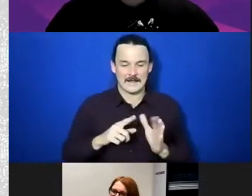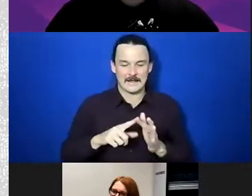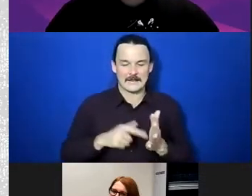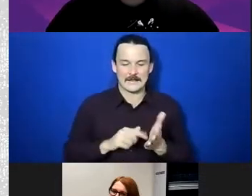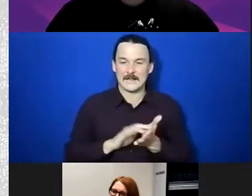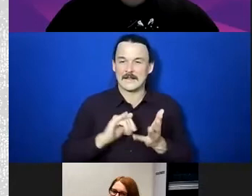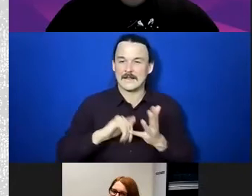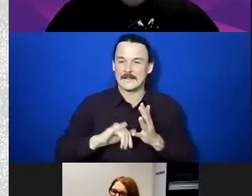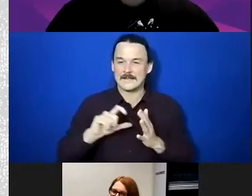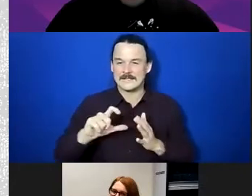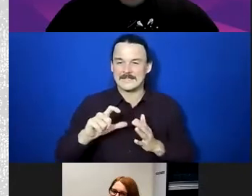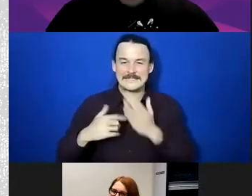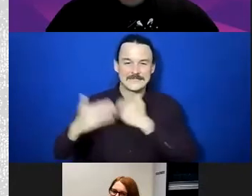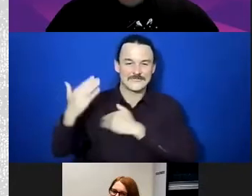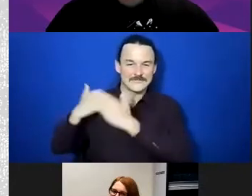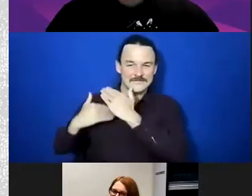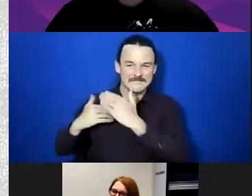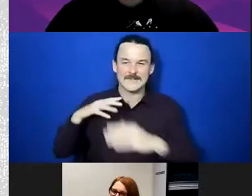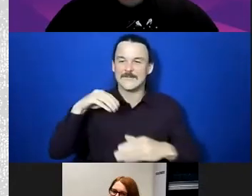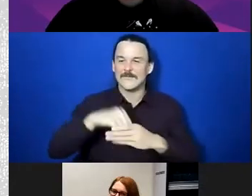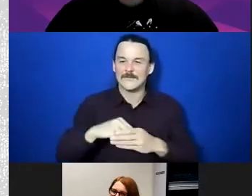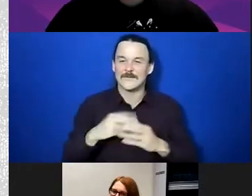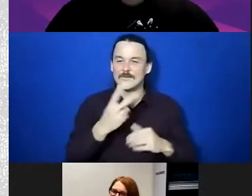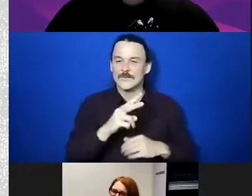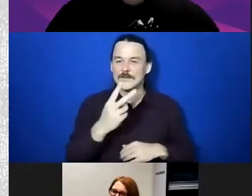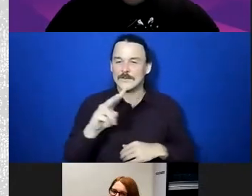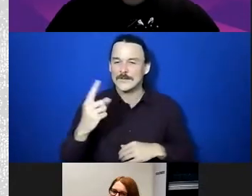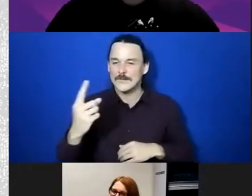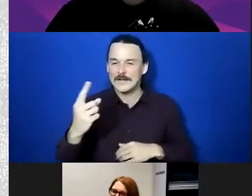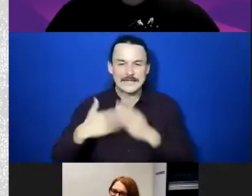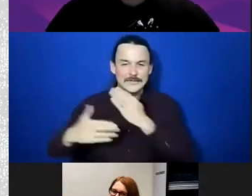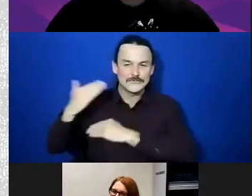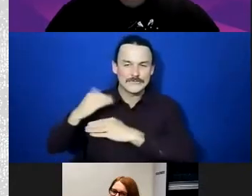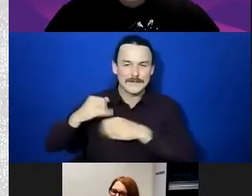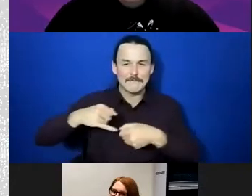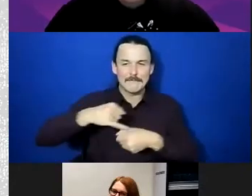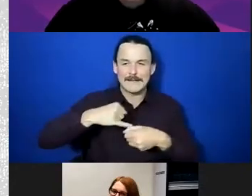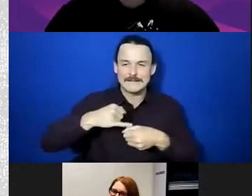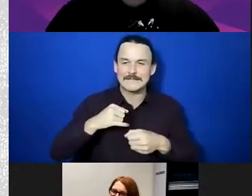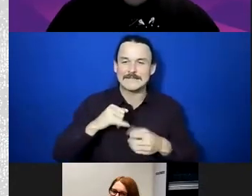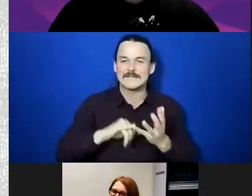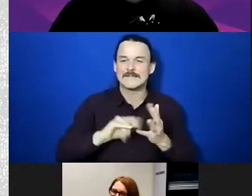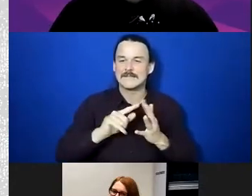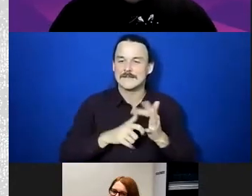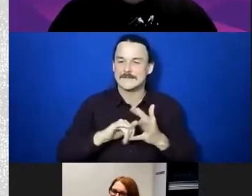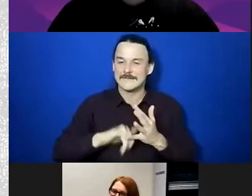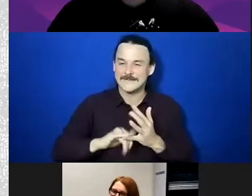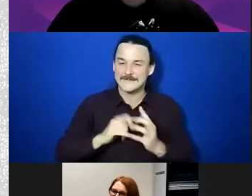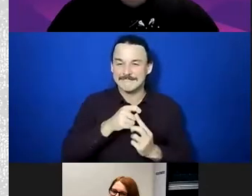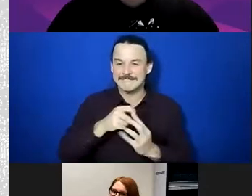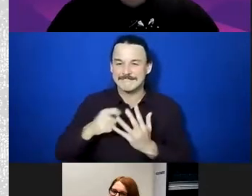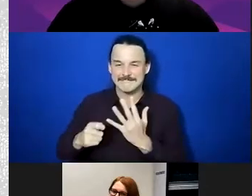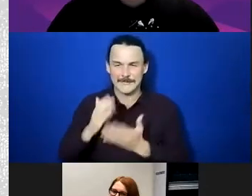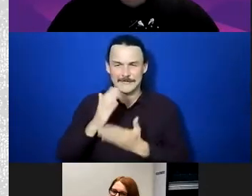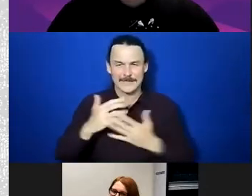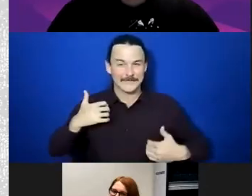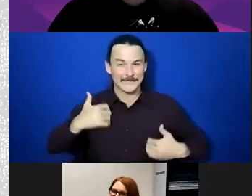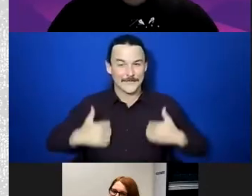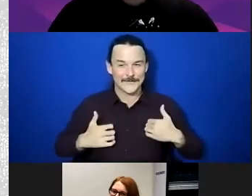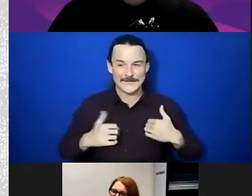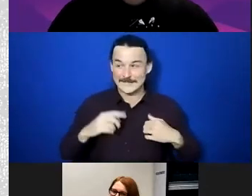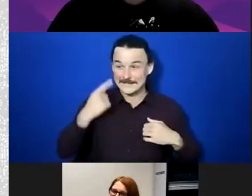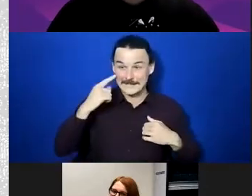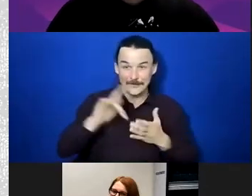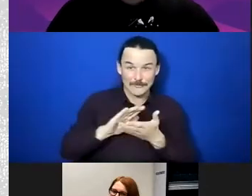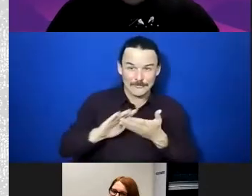the 2021 History of Medicine series. I'm really looking forward to hearing the other presenters that you have lined up for the